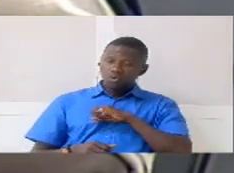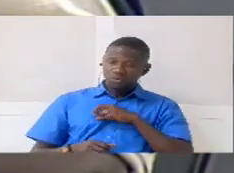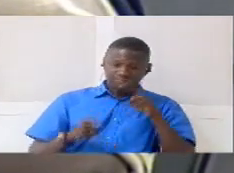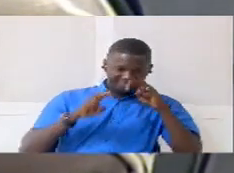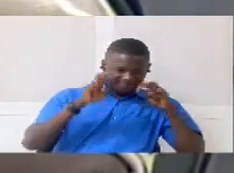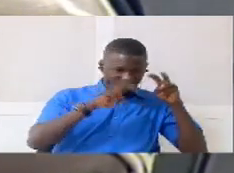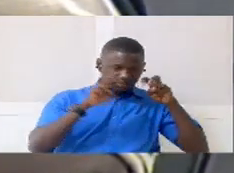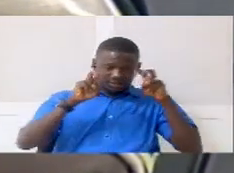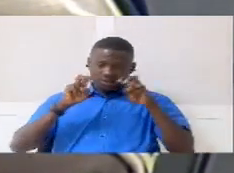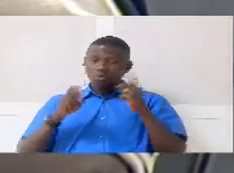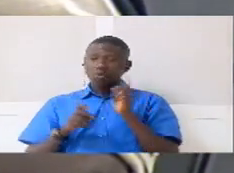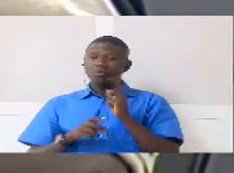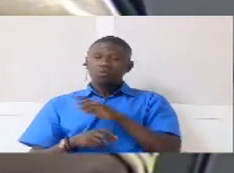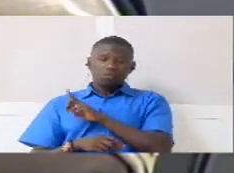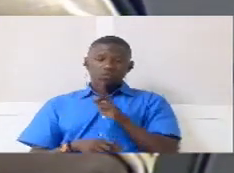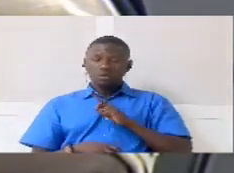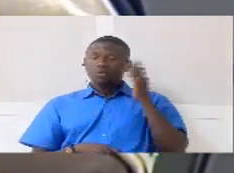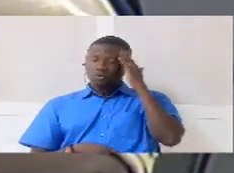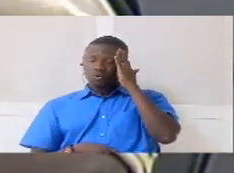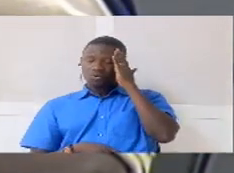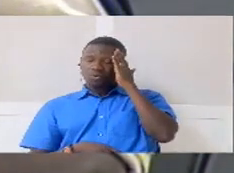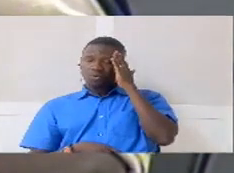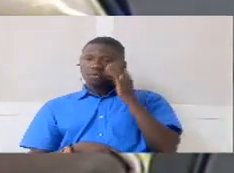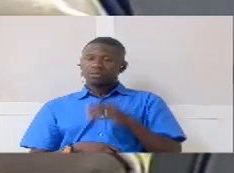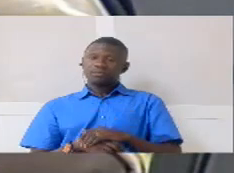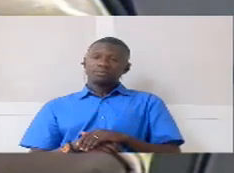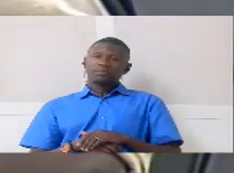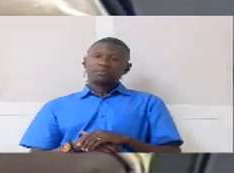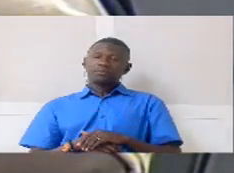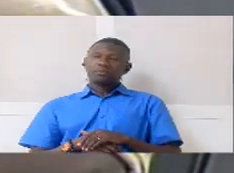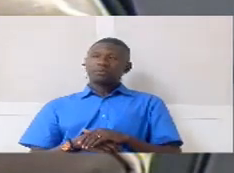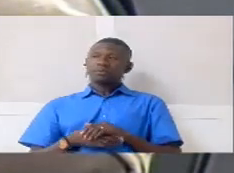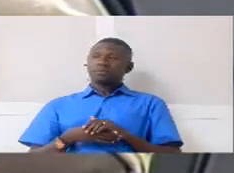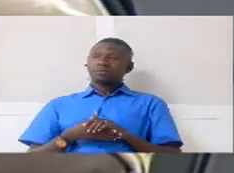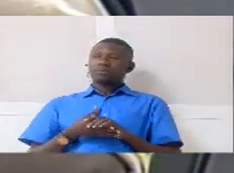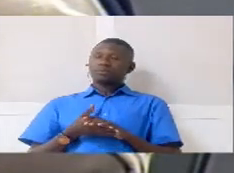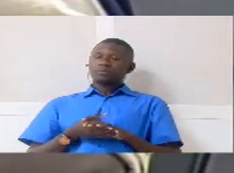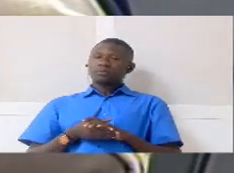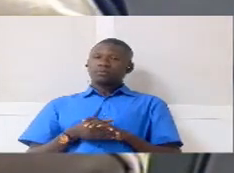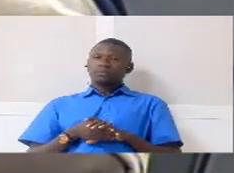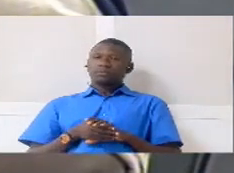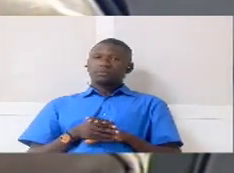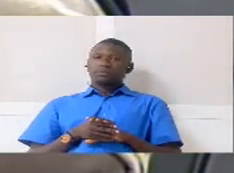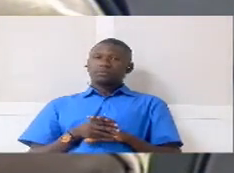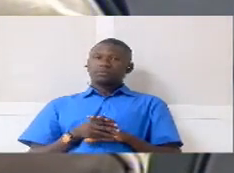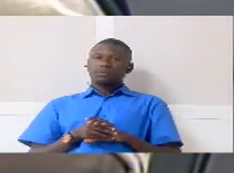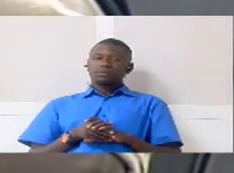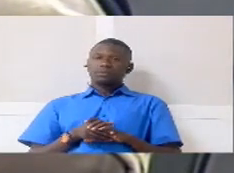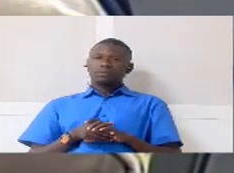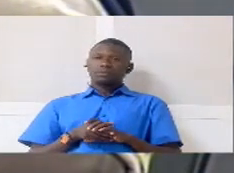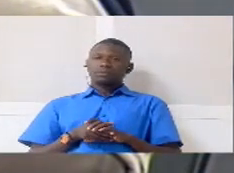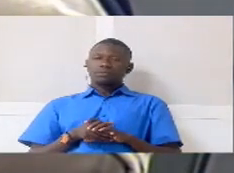what we know nin do mo ro fon a kenya adada nya kenya tumando na ni sewol fayno tuma kadada nya